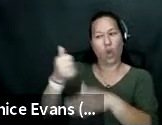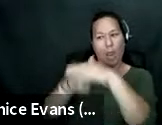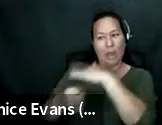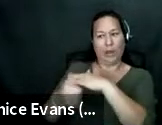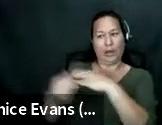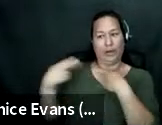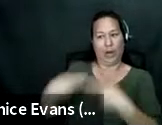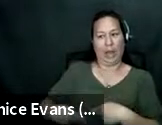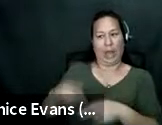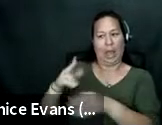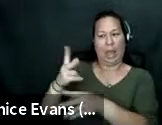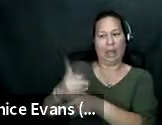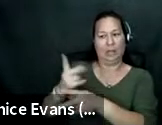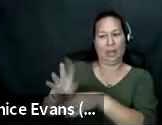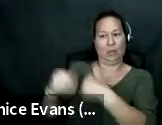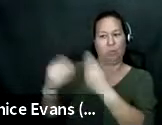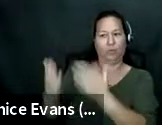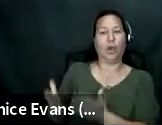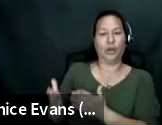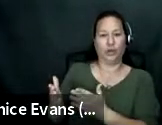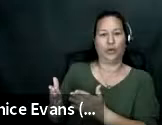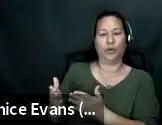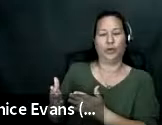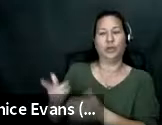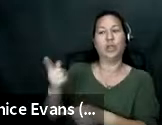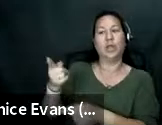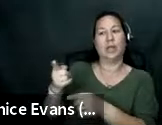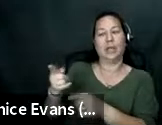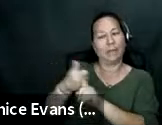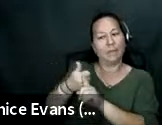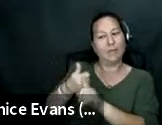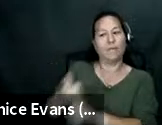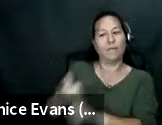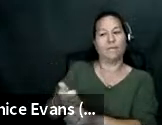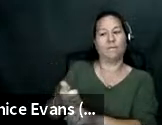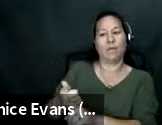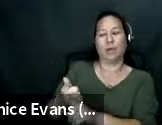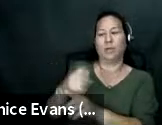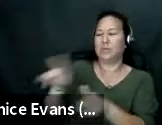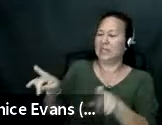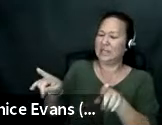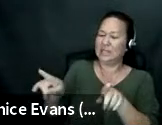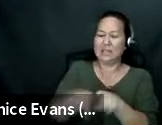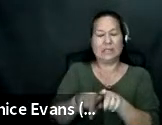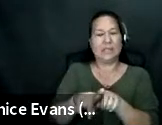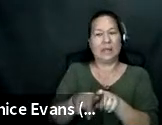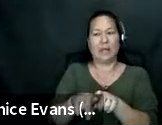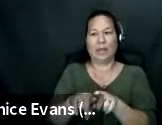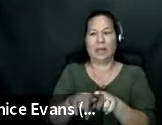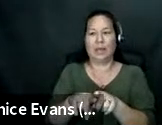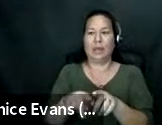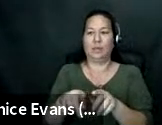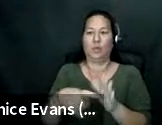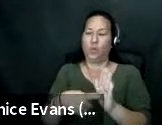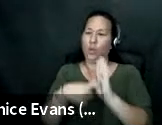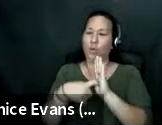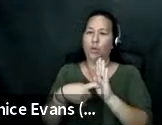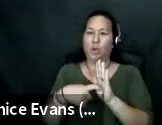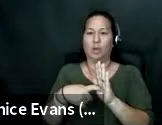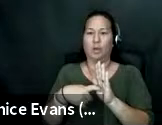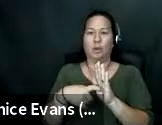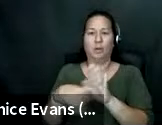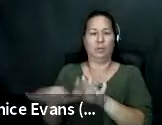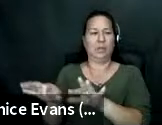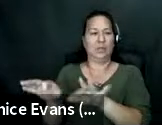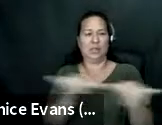that is also part of Cal OSHA standards. What is required by the state